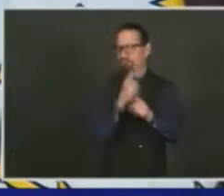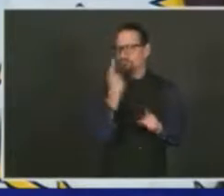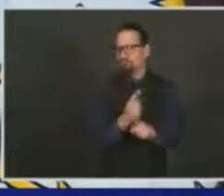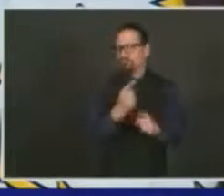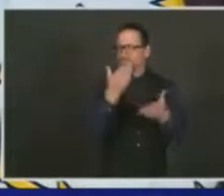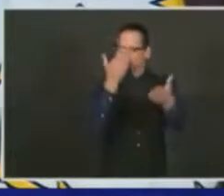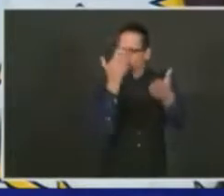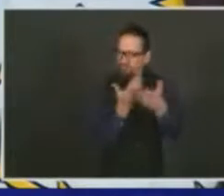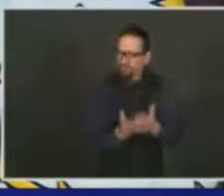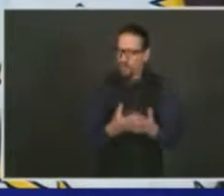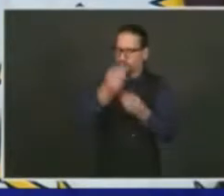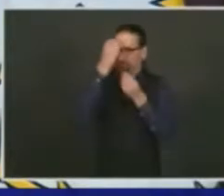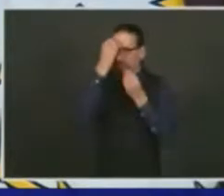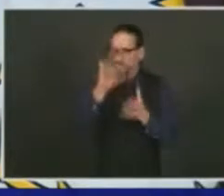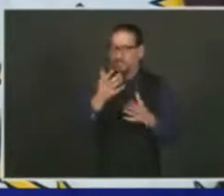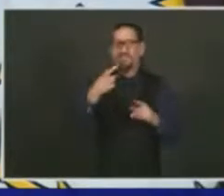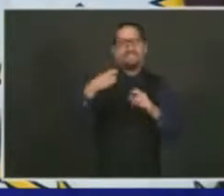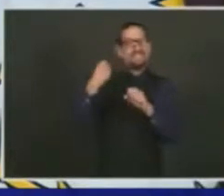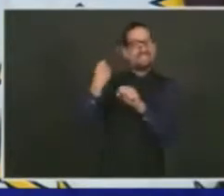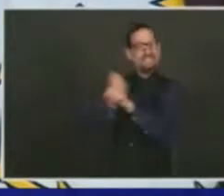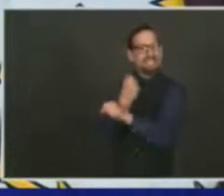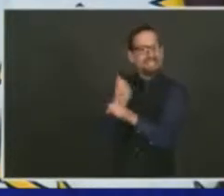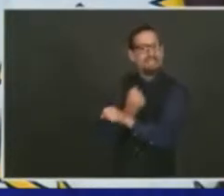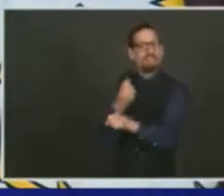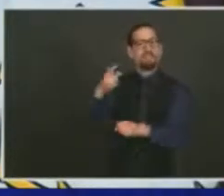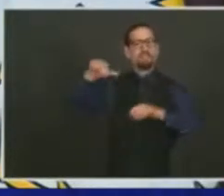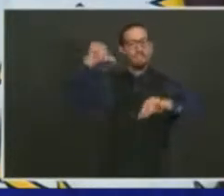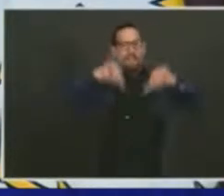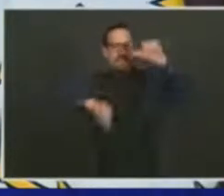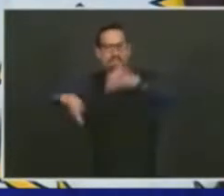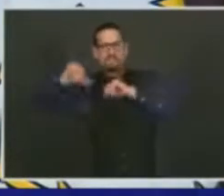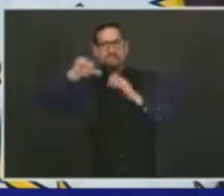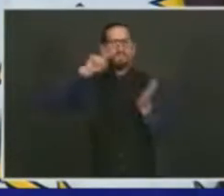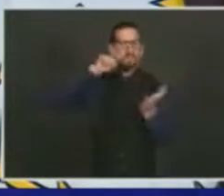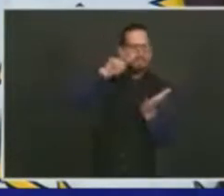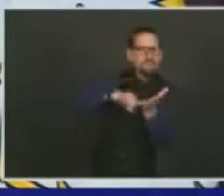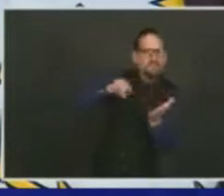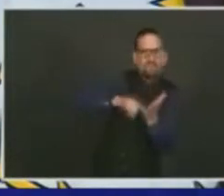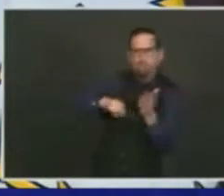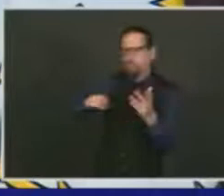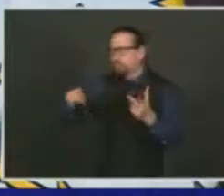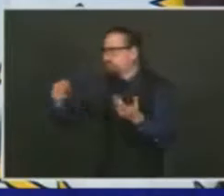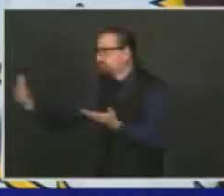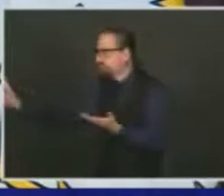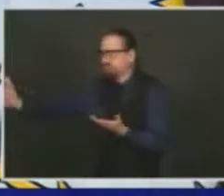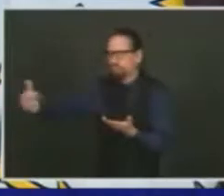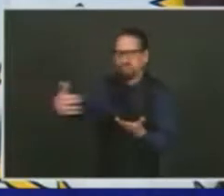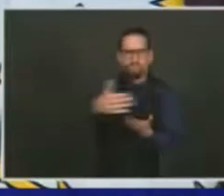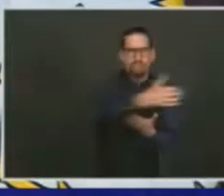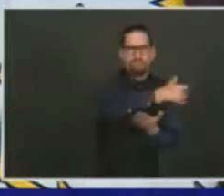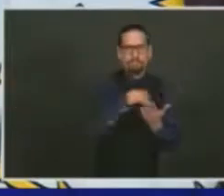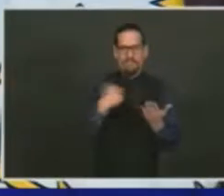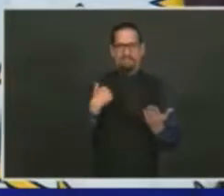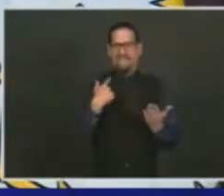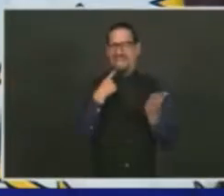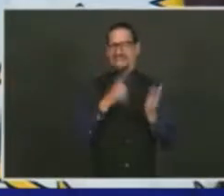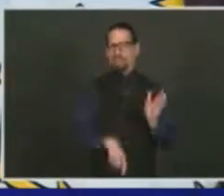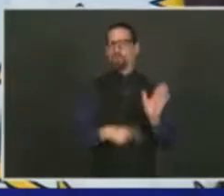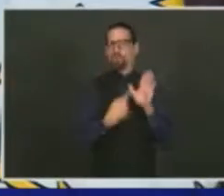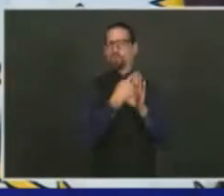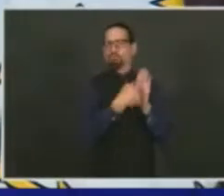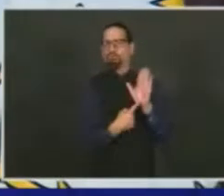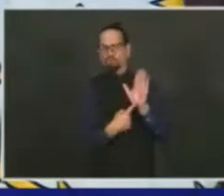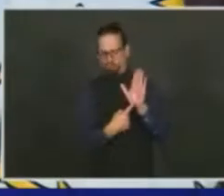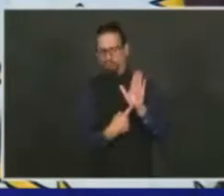seeing. And now we have been in school for 7 weeks, so we have pretty good data,